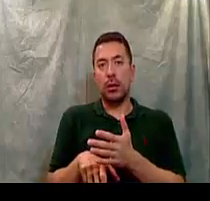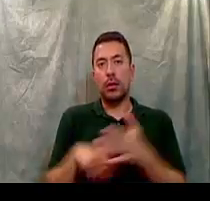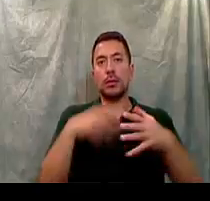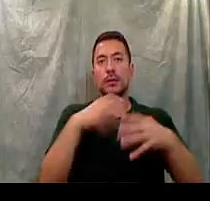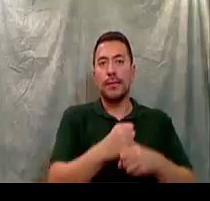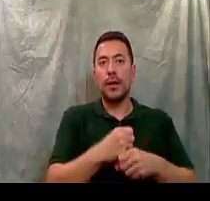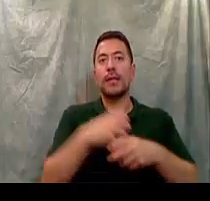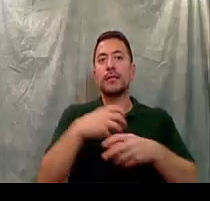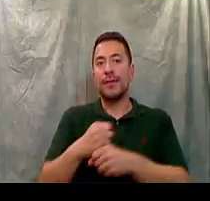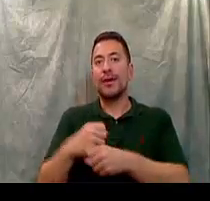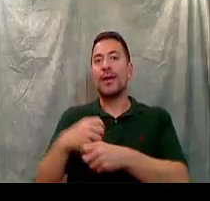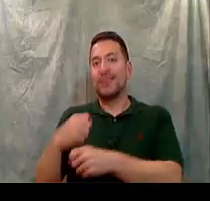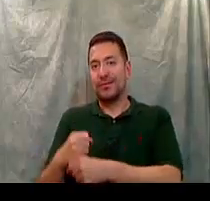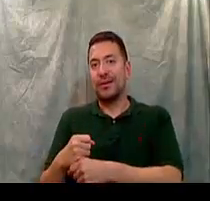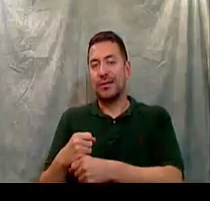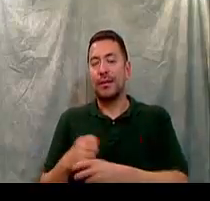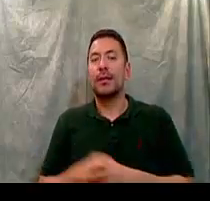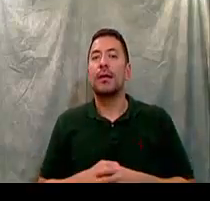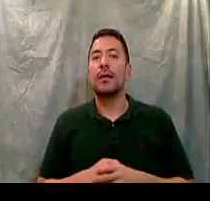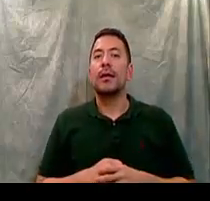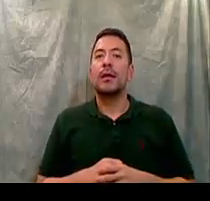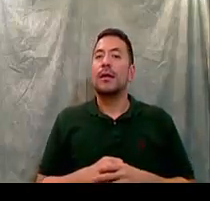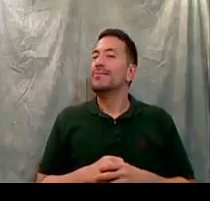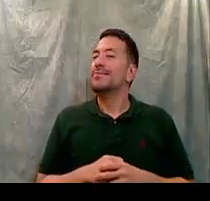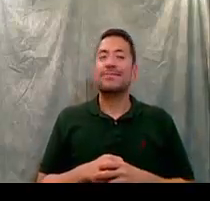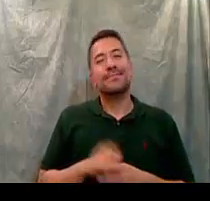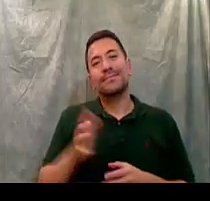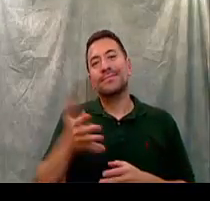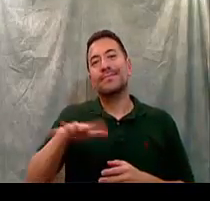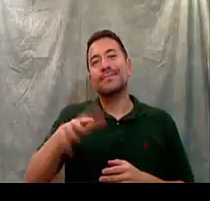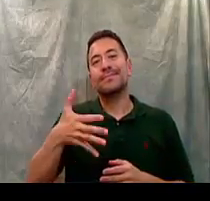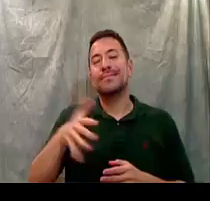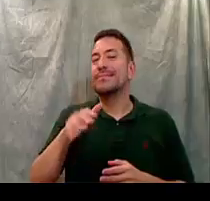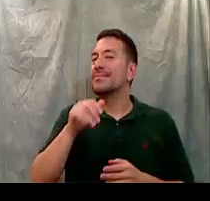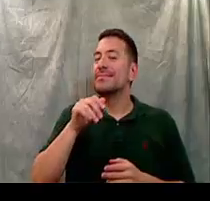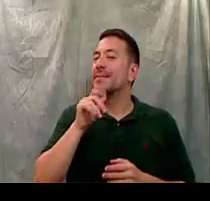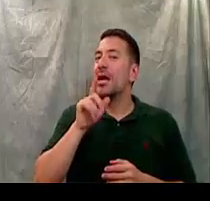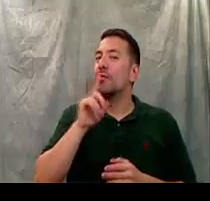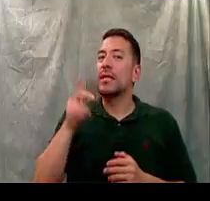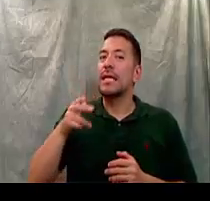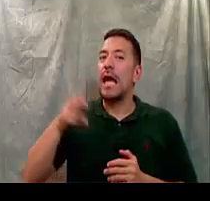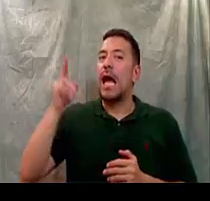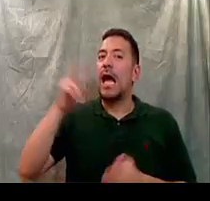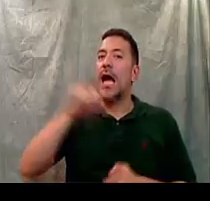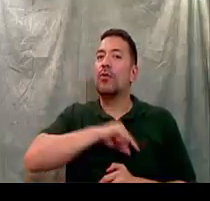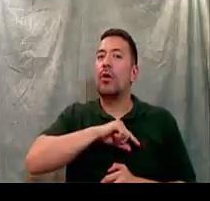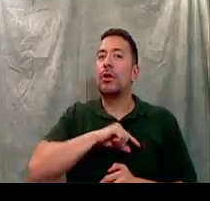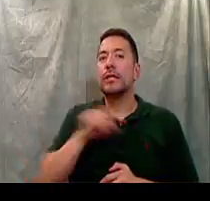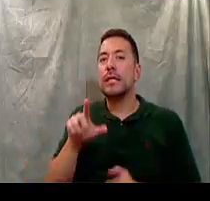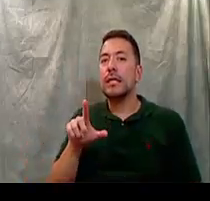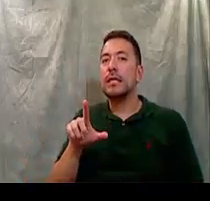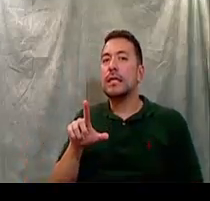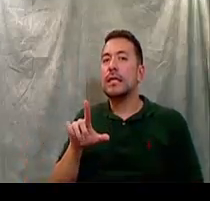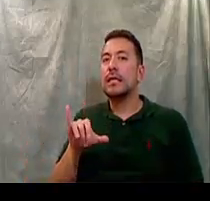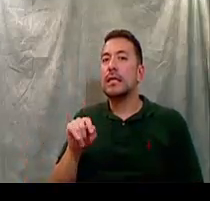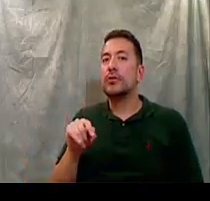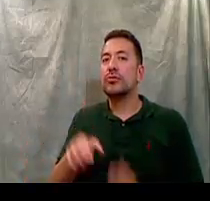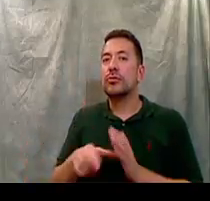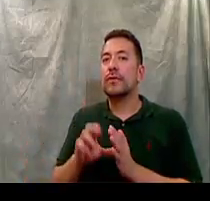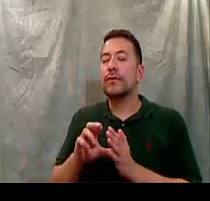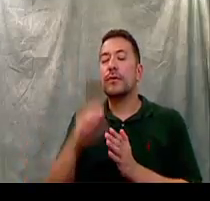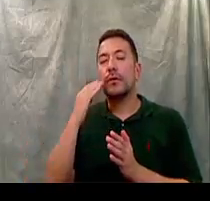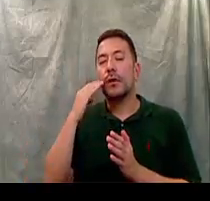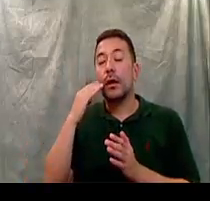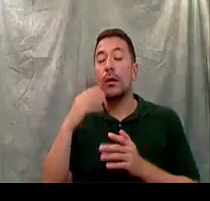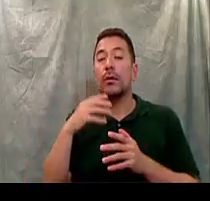cetera, right? And that is not really how we want to structure a high quality literature review. It's not where we